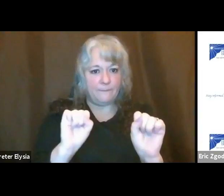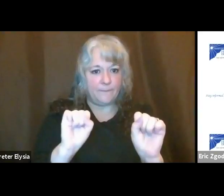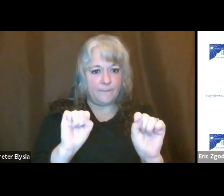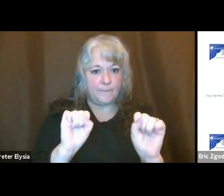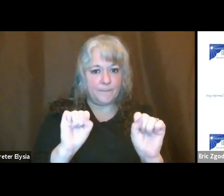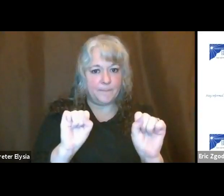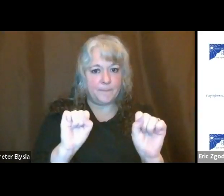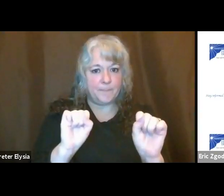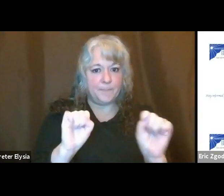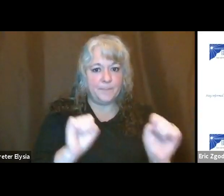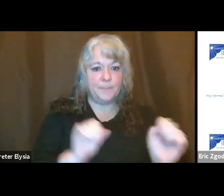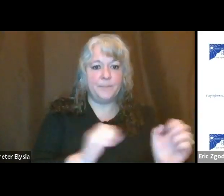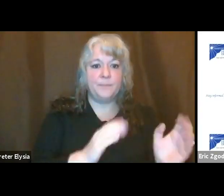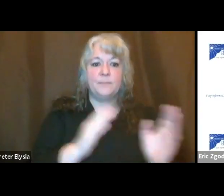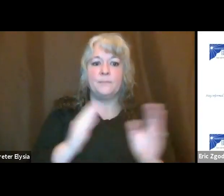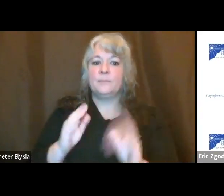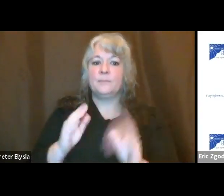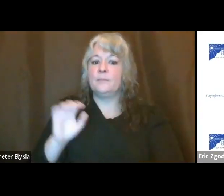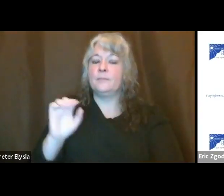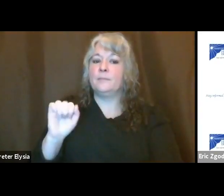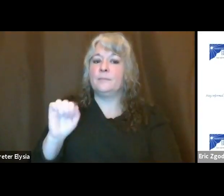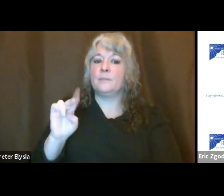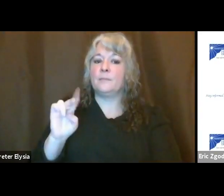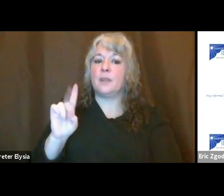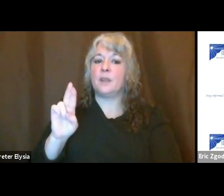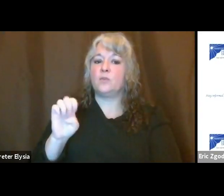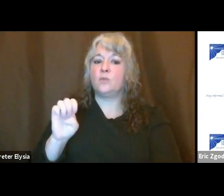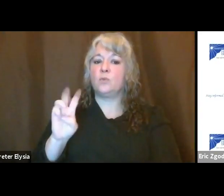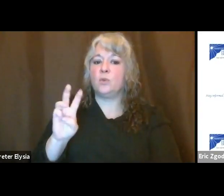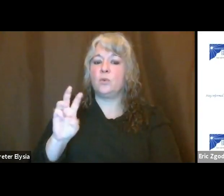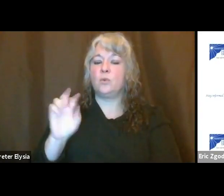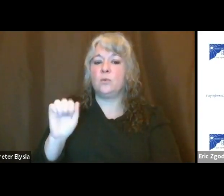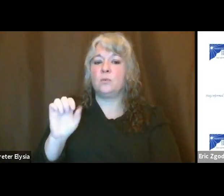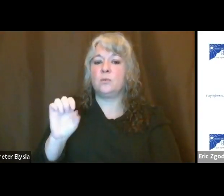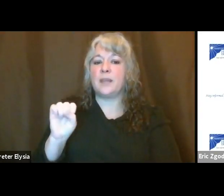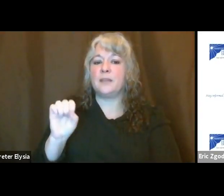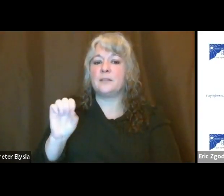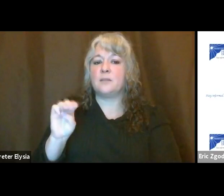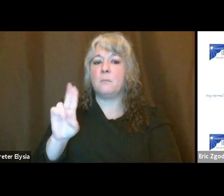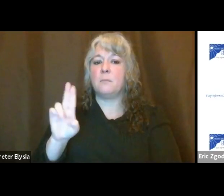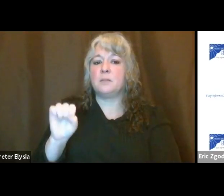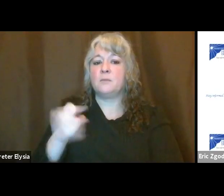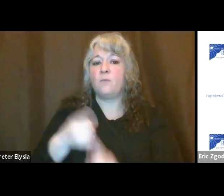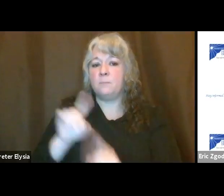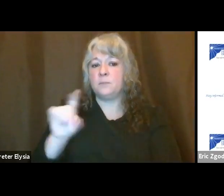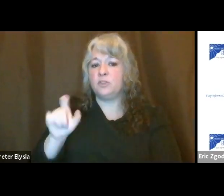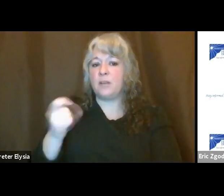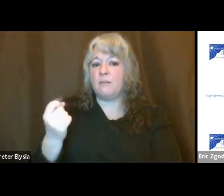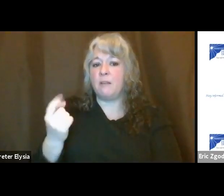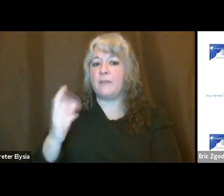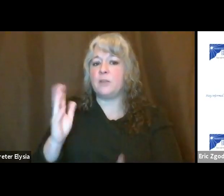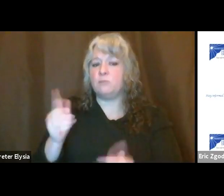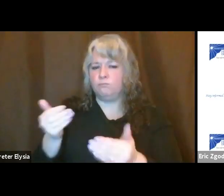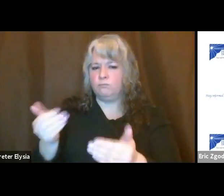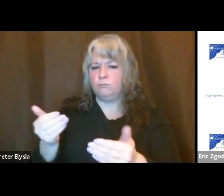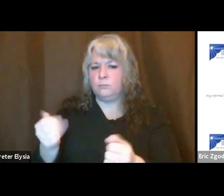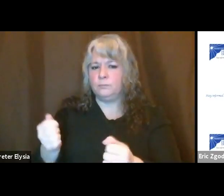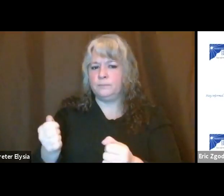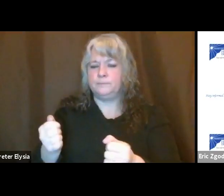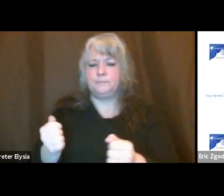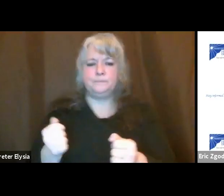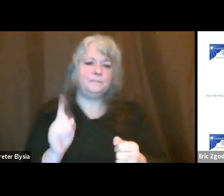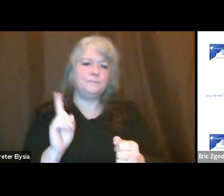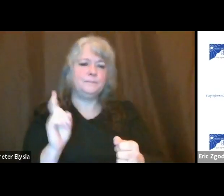All right, Andrew with Channel 11, please go ahead and ask your question. Hi, Eric. Another school-related